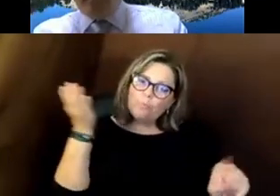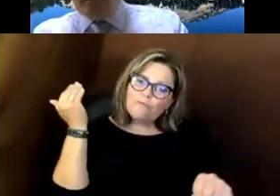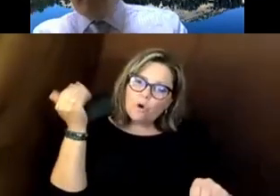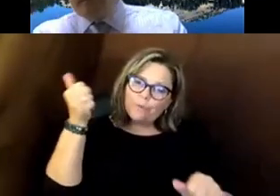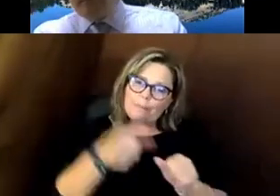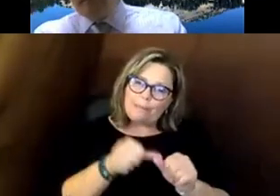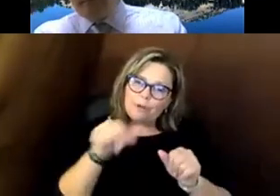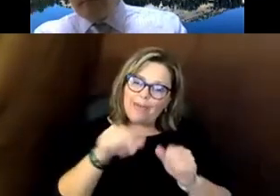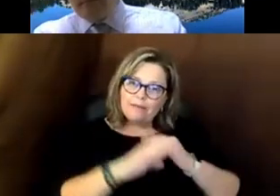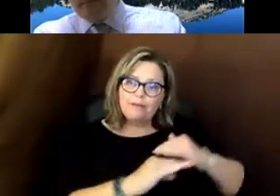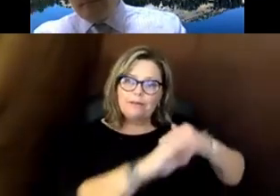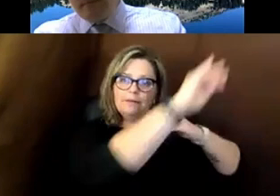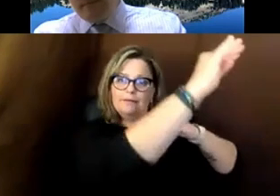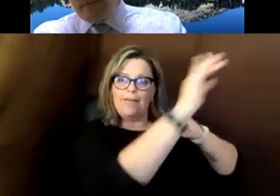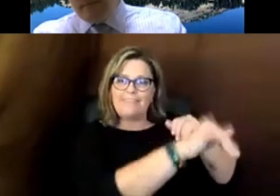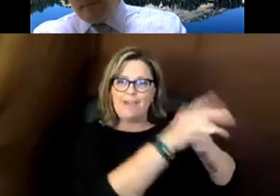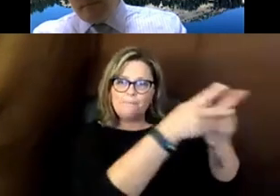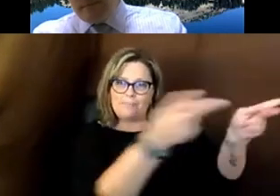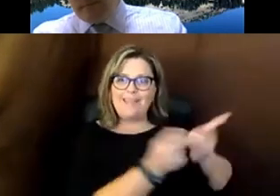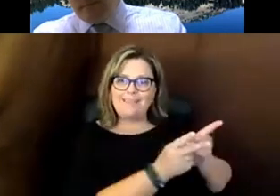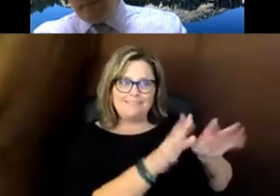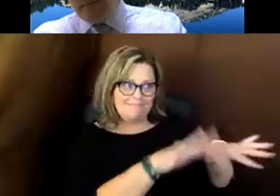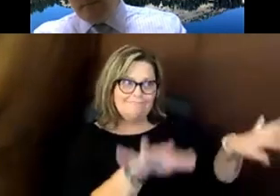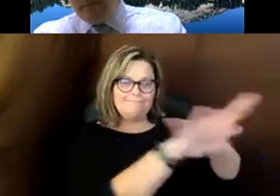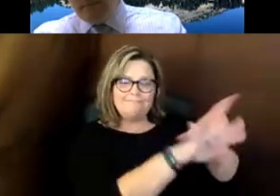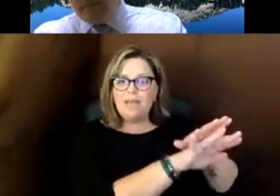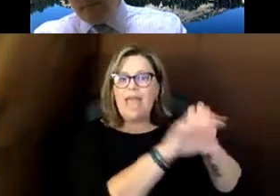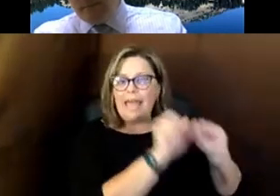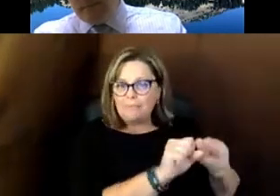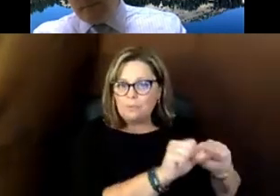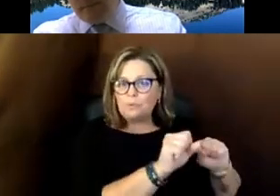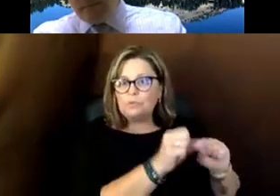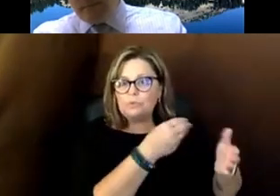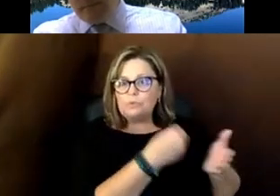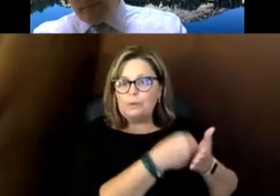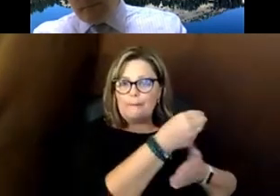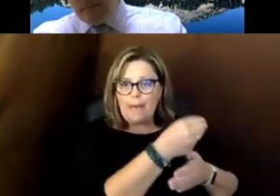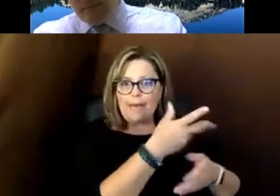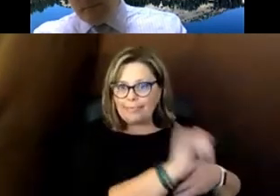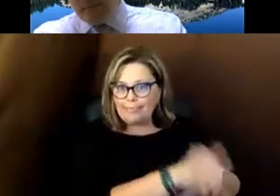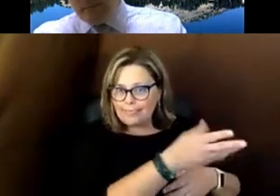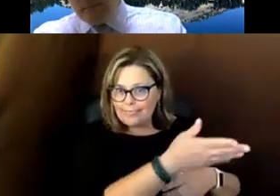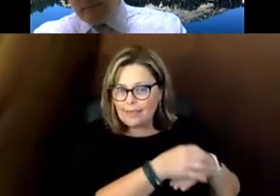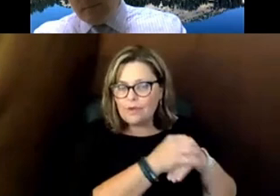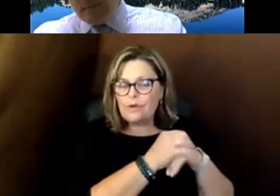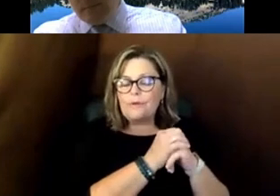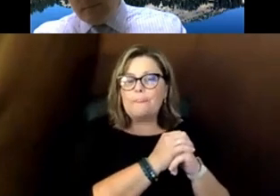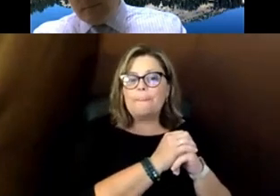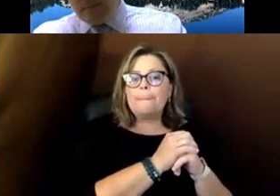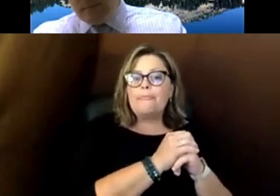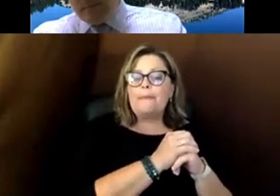ridge. And the issue that they're facing is the